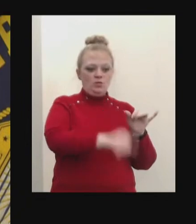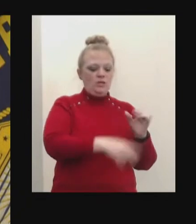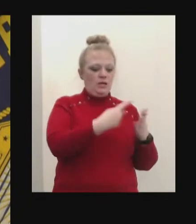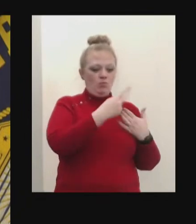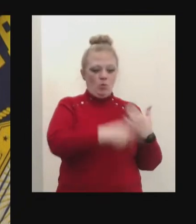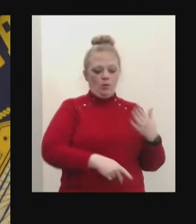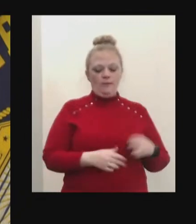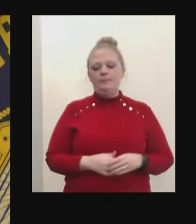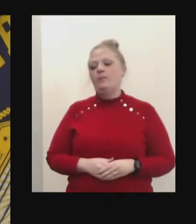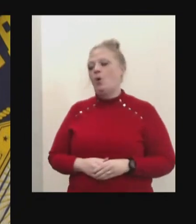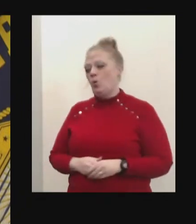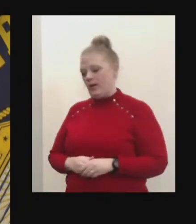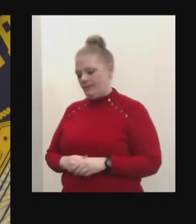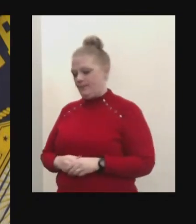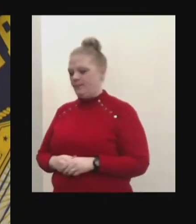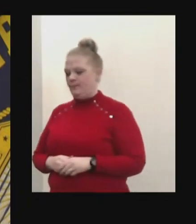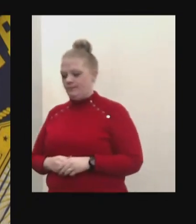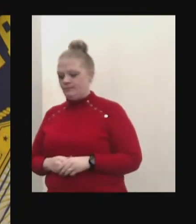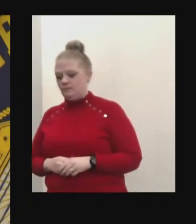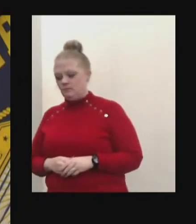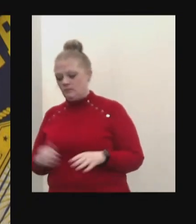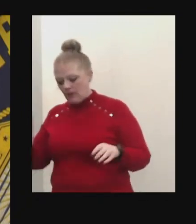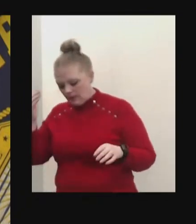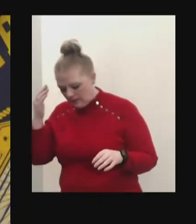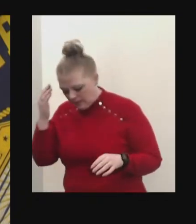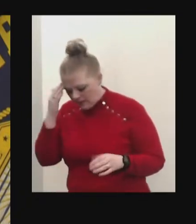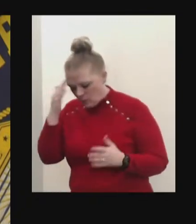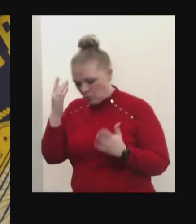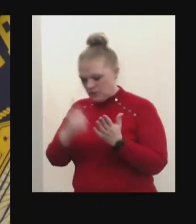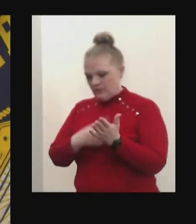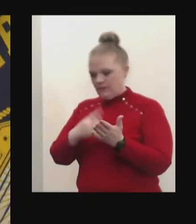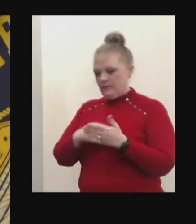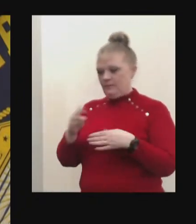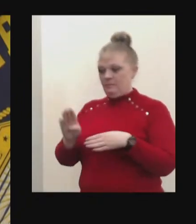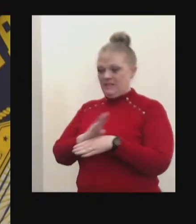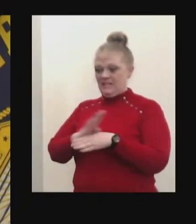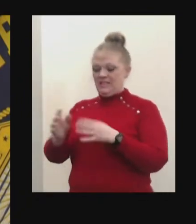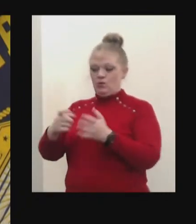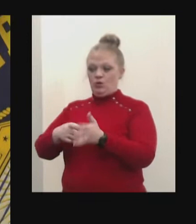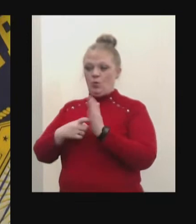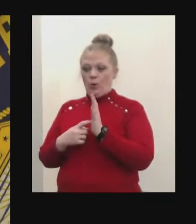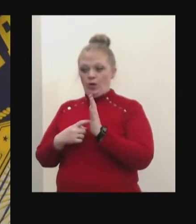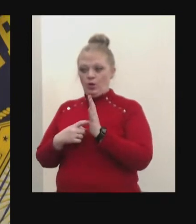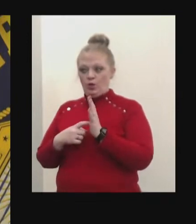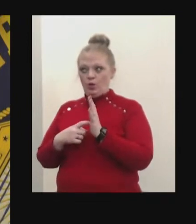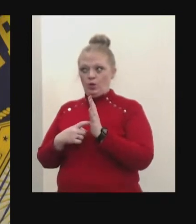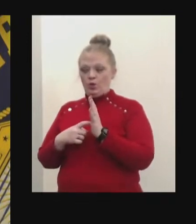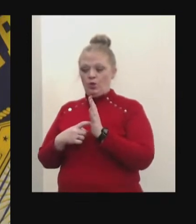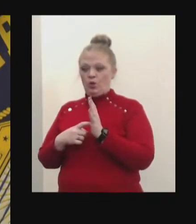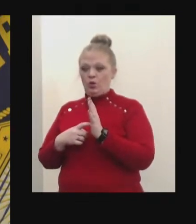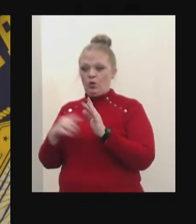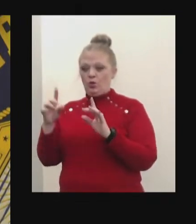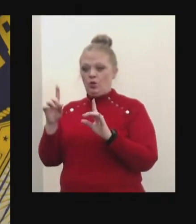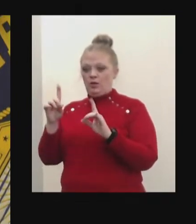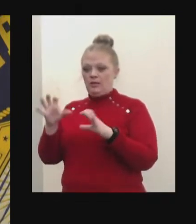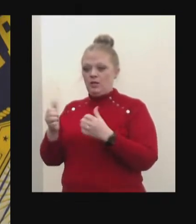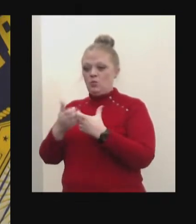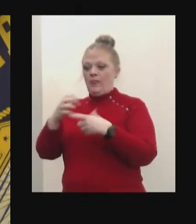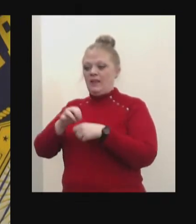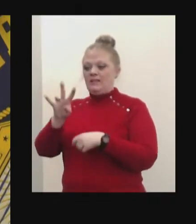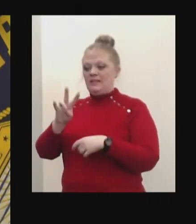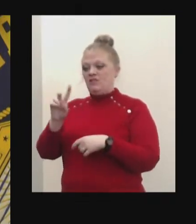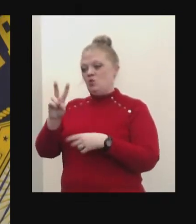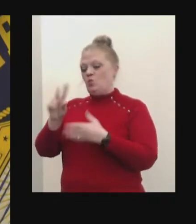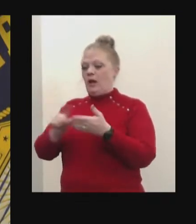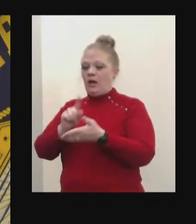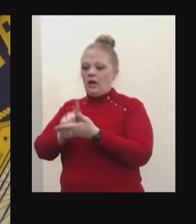And likewise, I know sometimes businesses require a test within 72 hours in order to enter